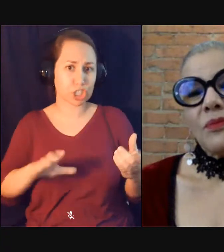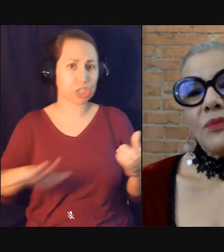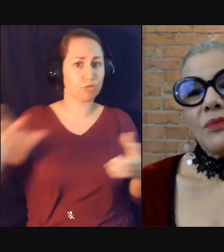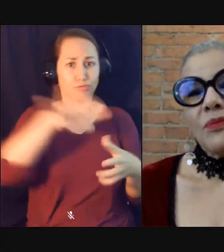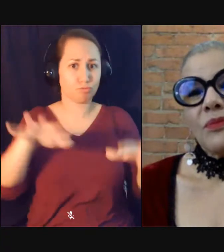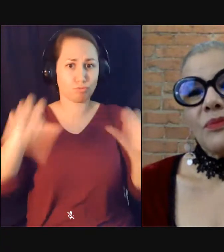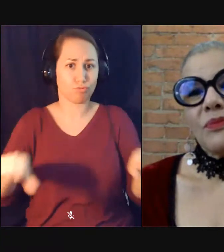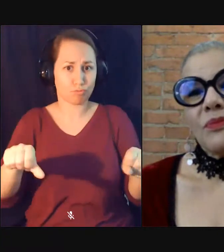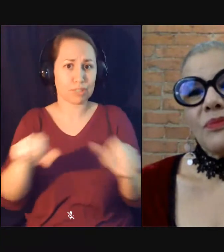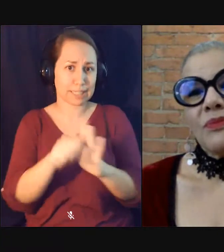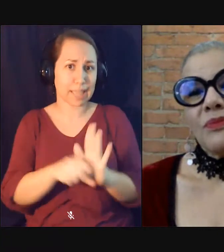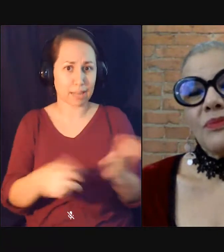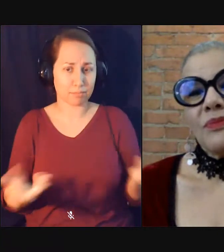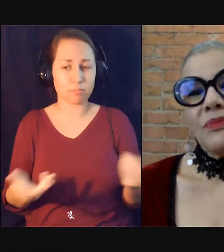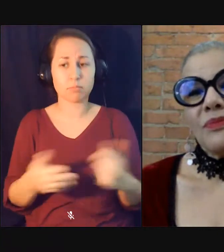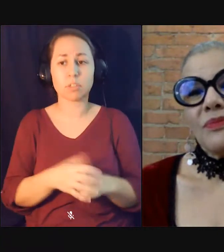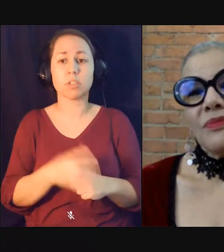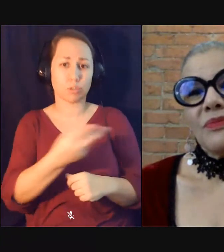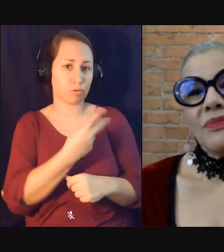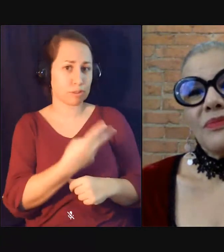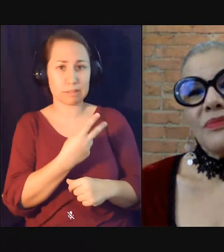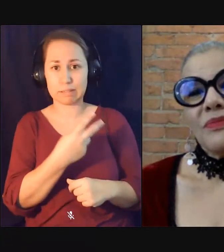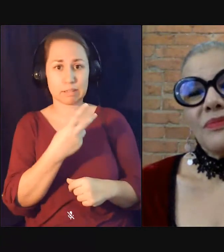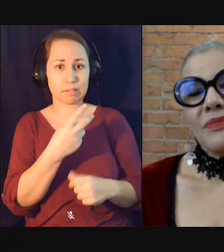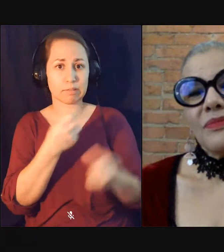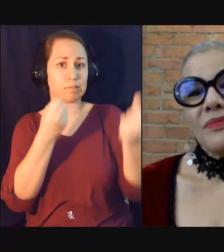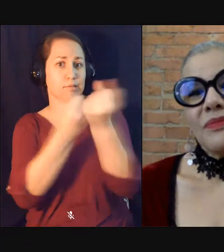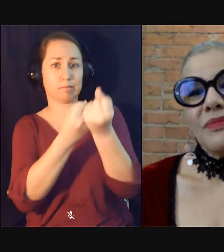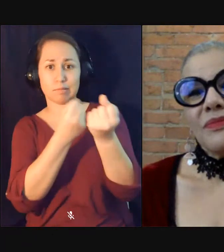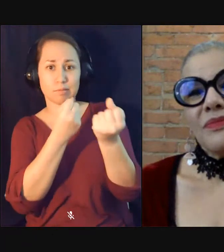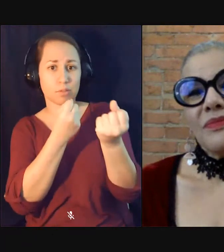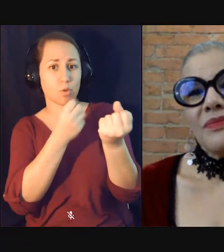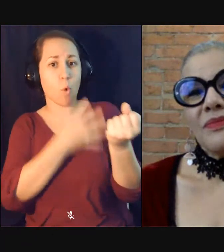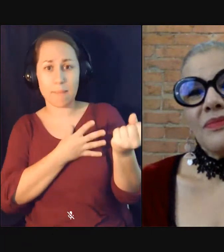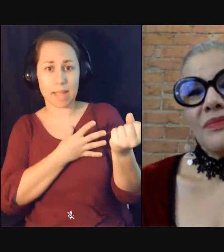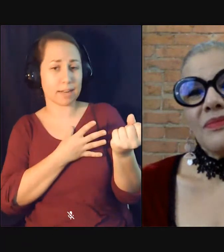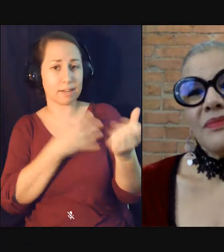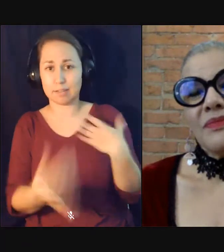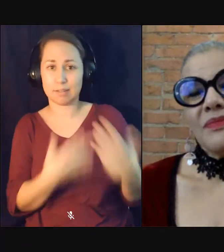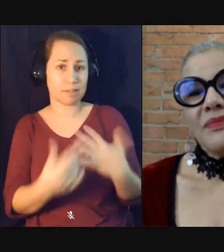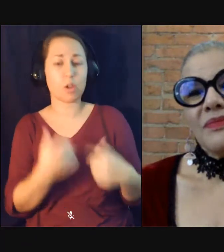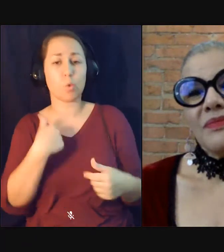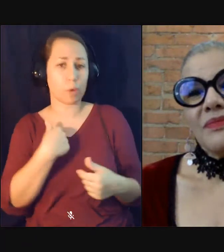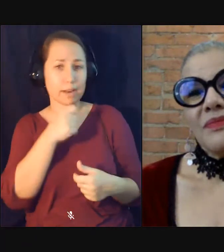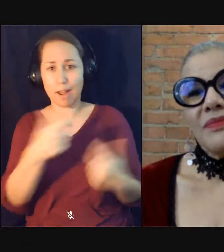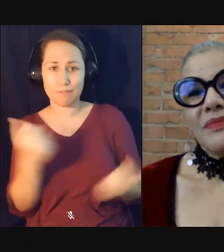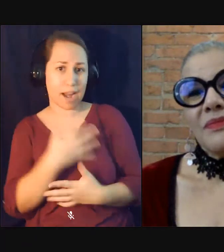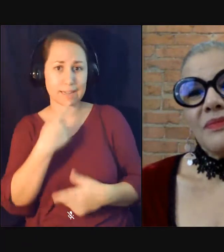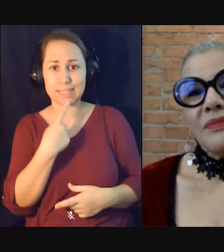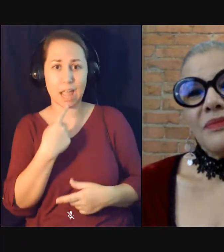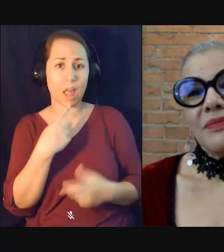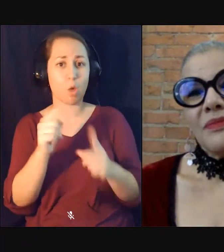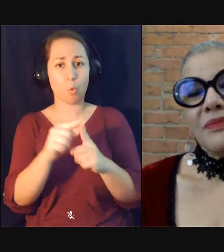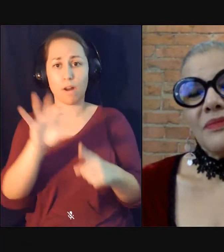both uncompromising feminist warriors who are not afraid to say the word fuck or to be vulnerable, which are both